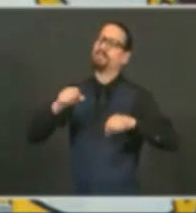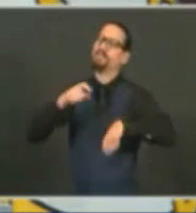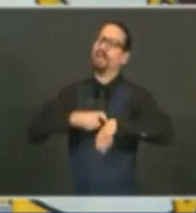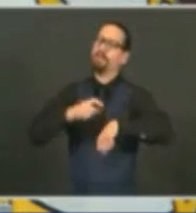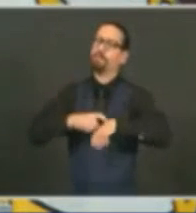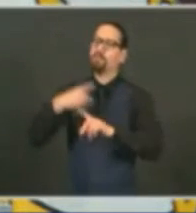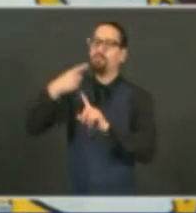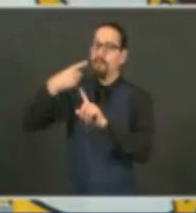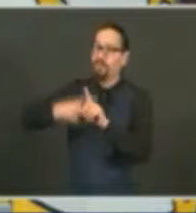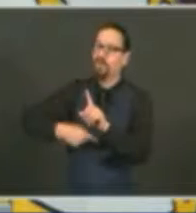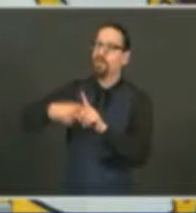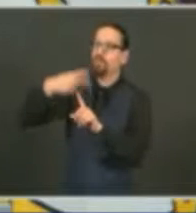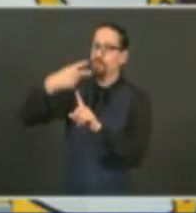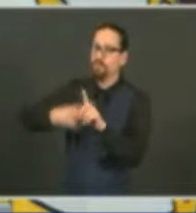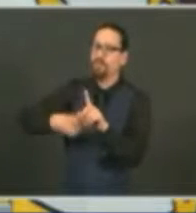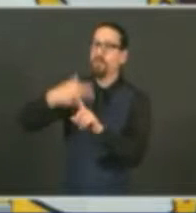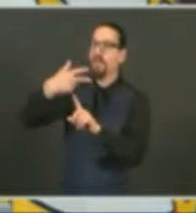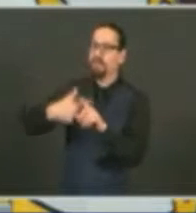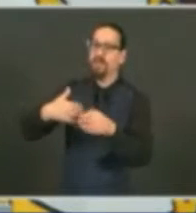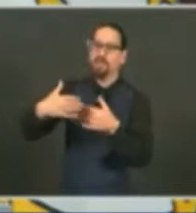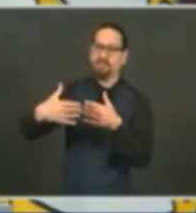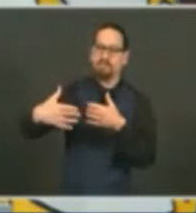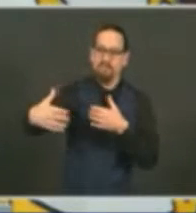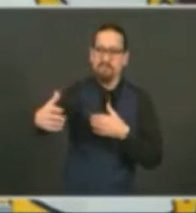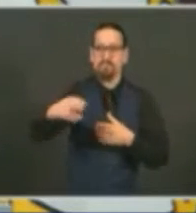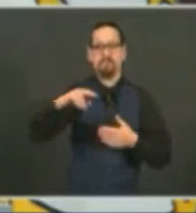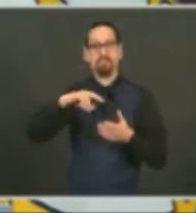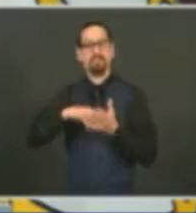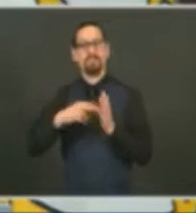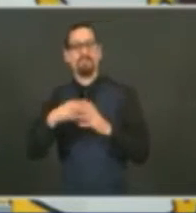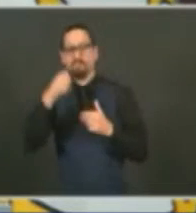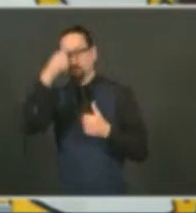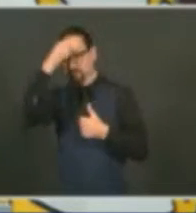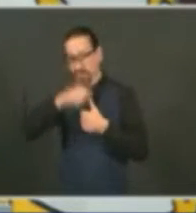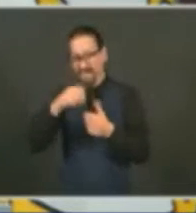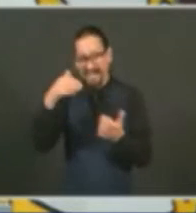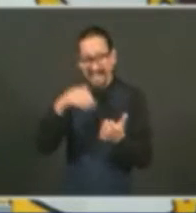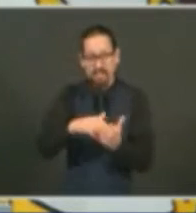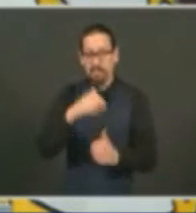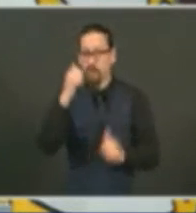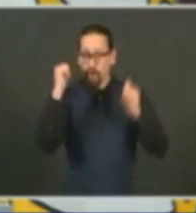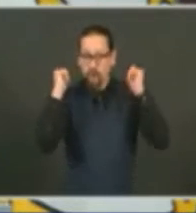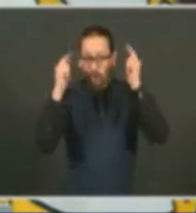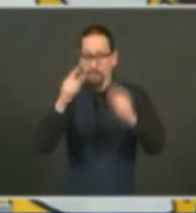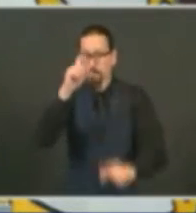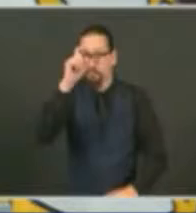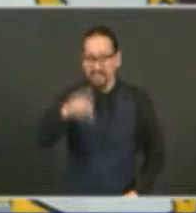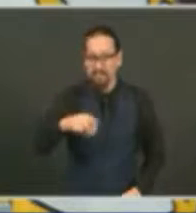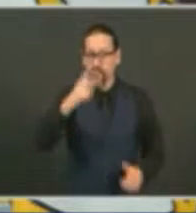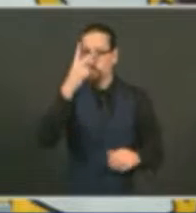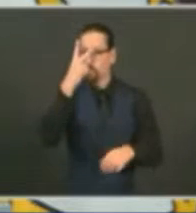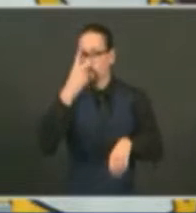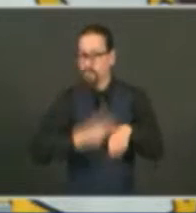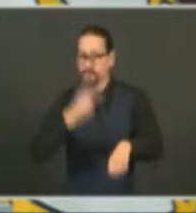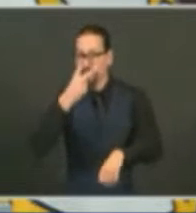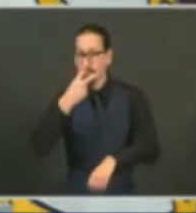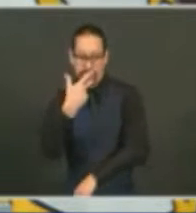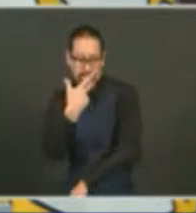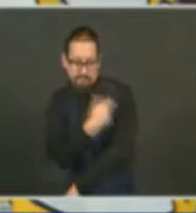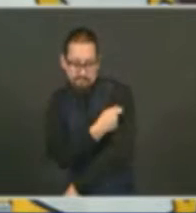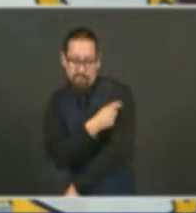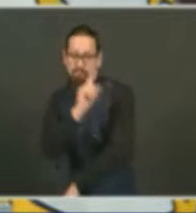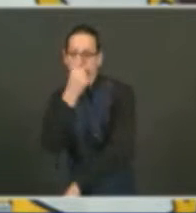2 doses. So what's the bottom line? The bottom line is